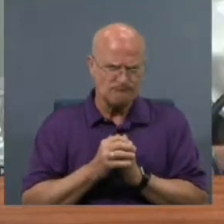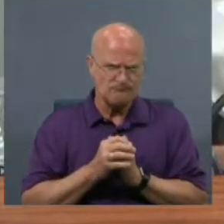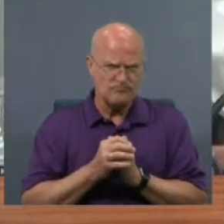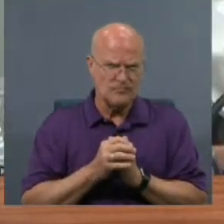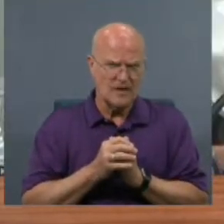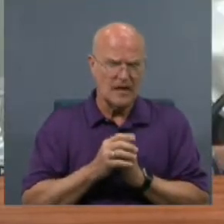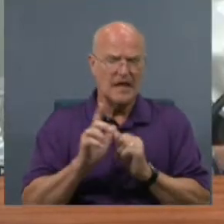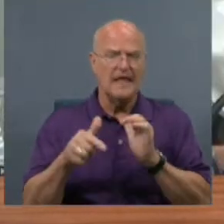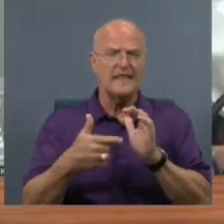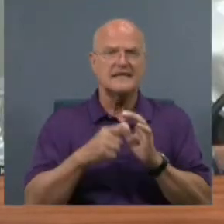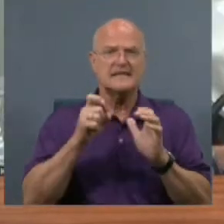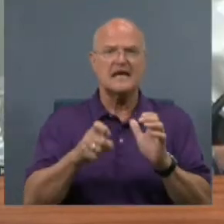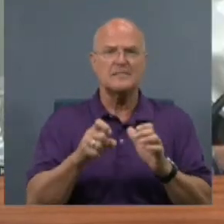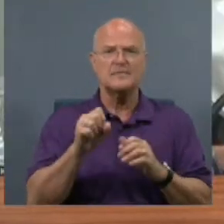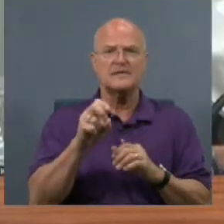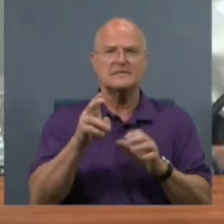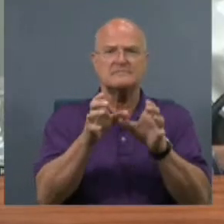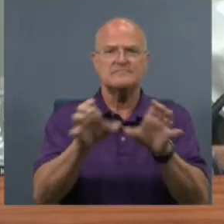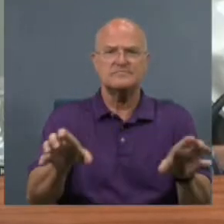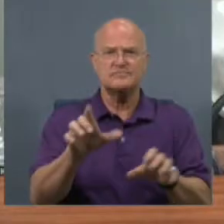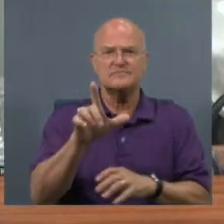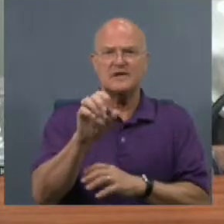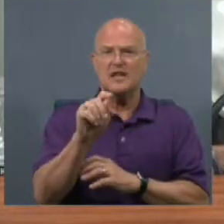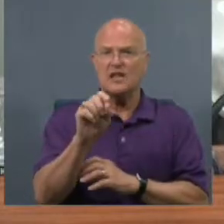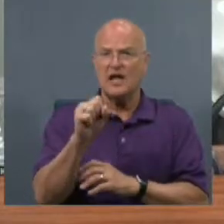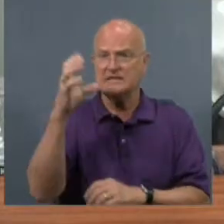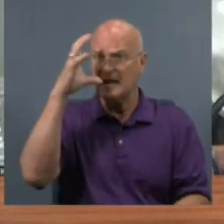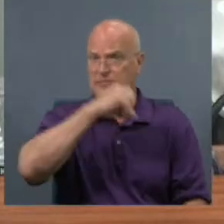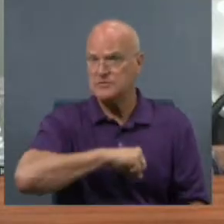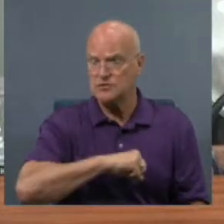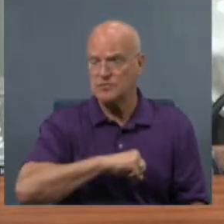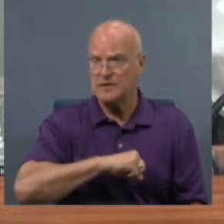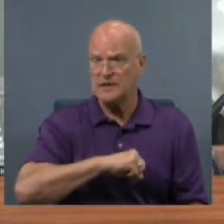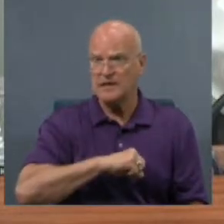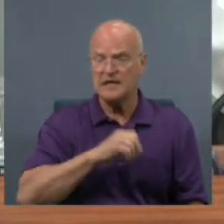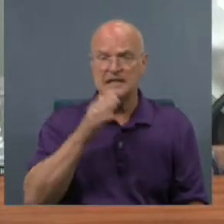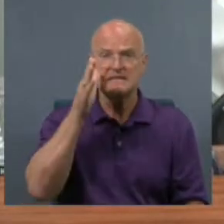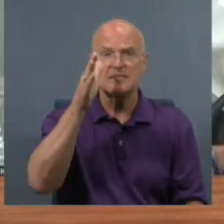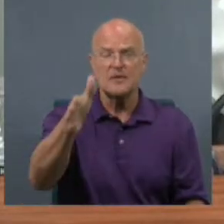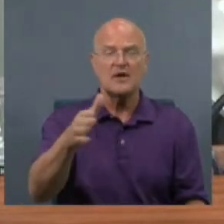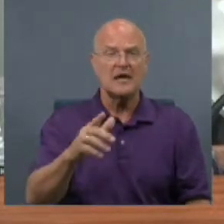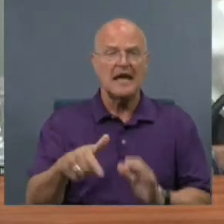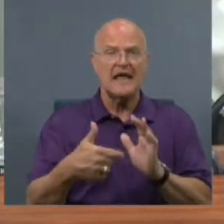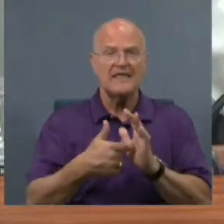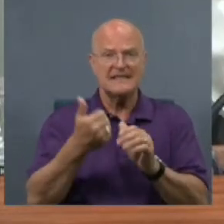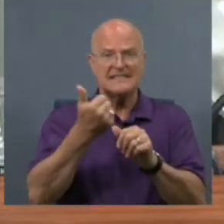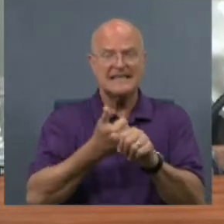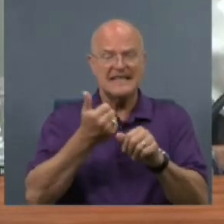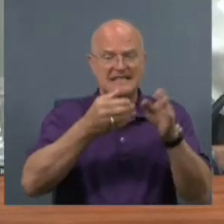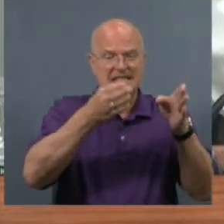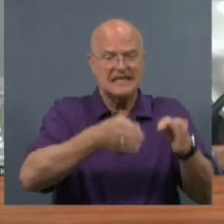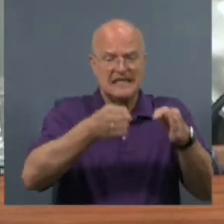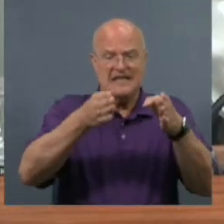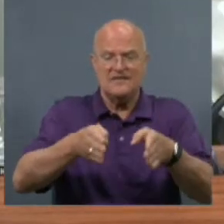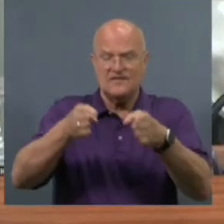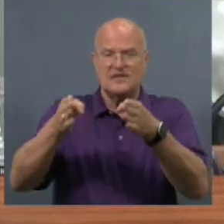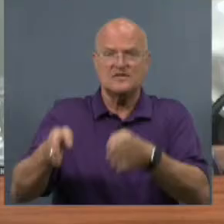So this would have to be subdivided into lots, I assume, at some point, and would not each